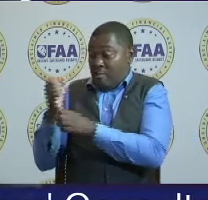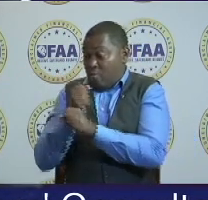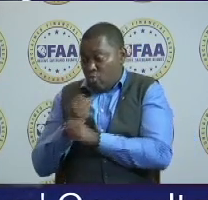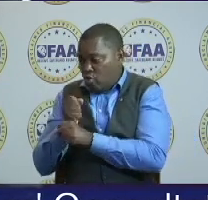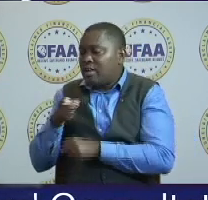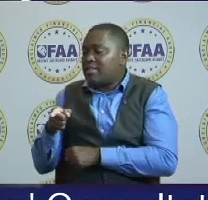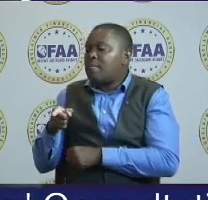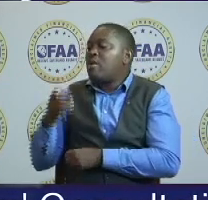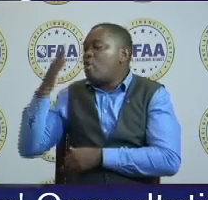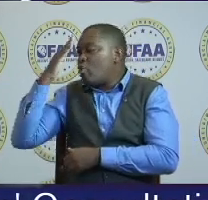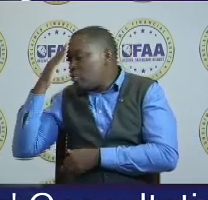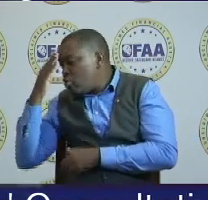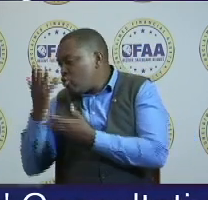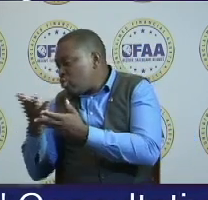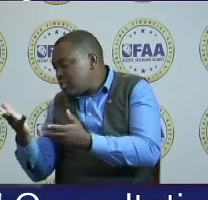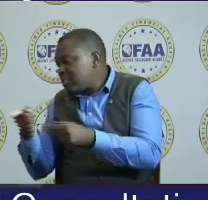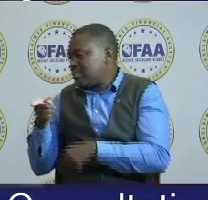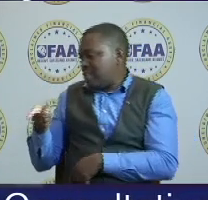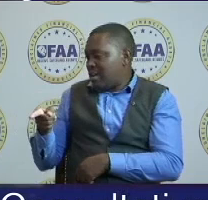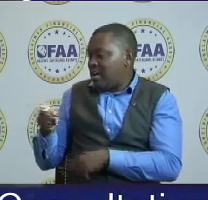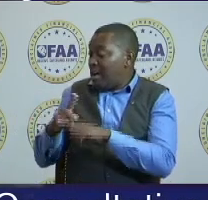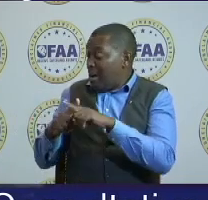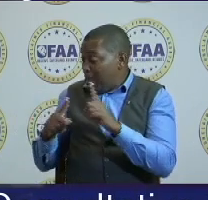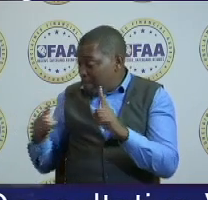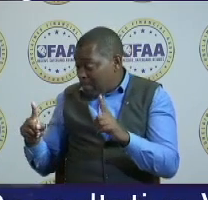asset, but because of the KYC